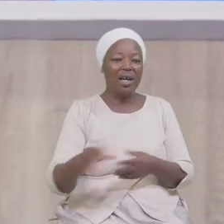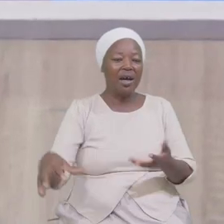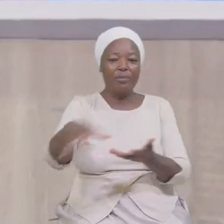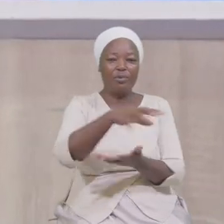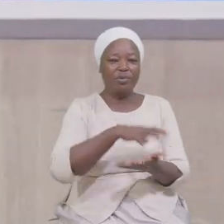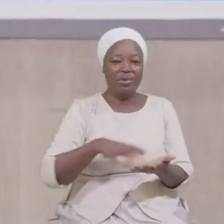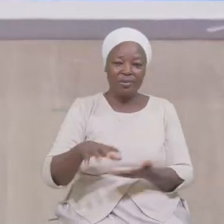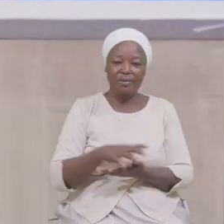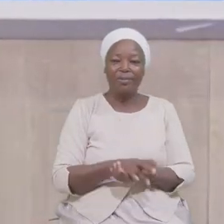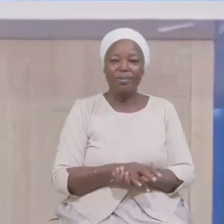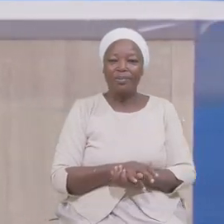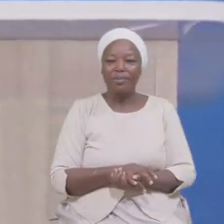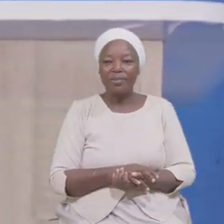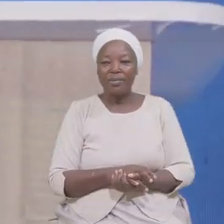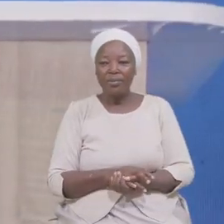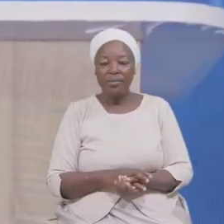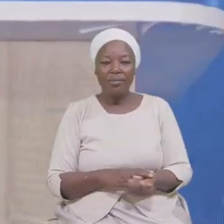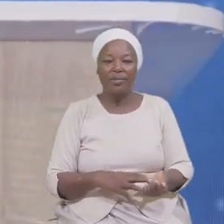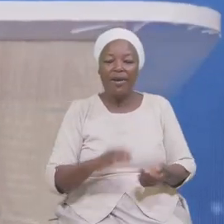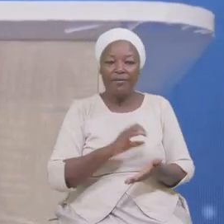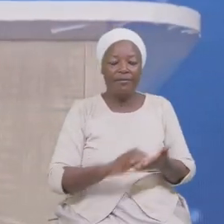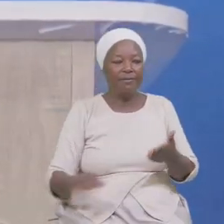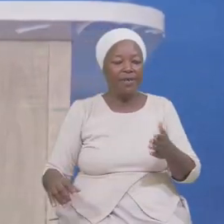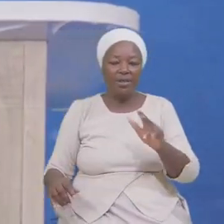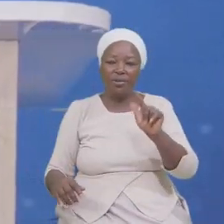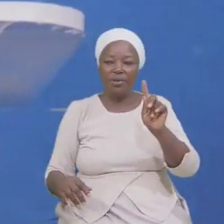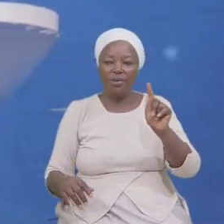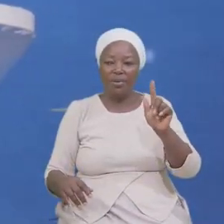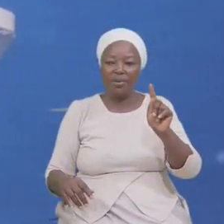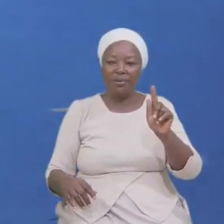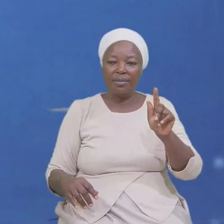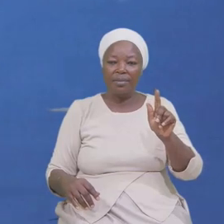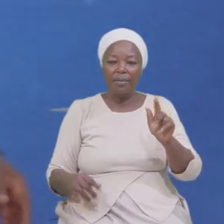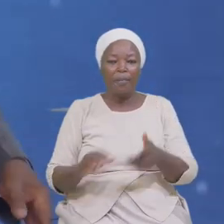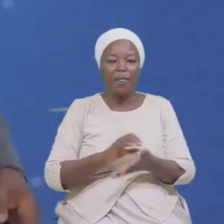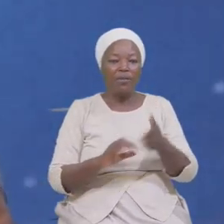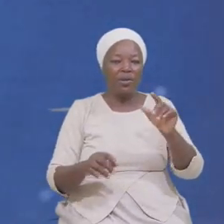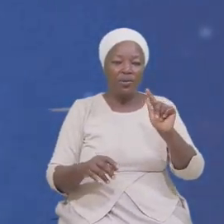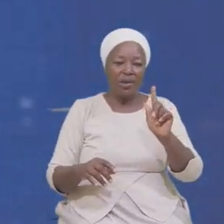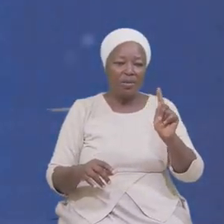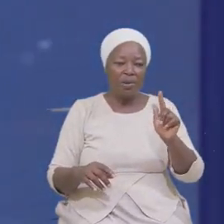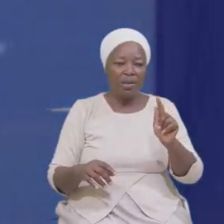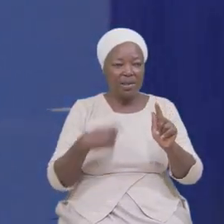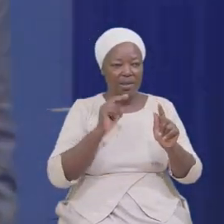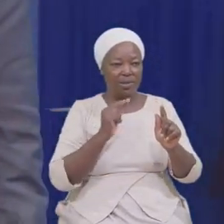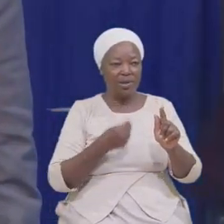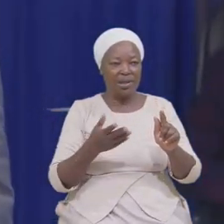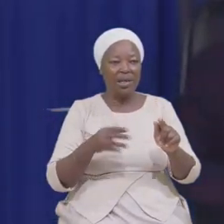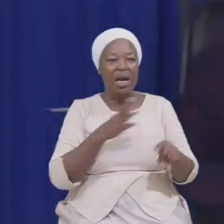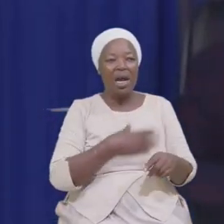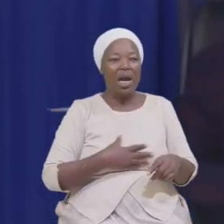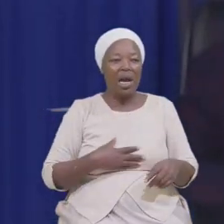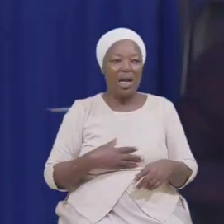Bruce, look at verse 21. In verse 21, it tells us here, it says, and he began to